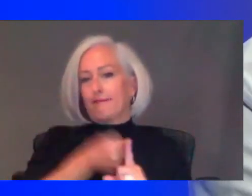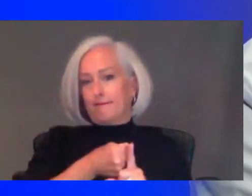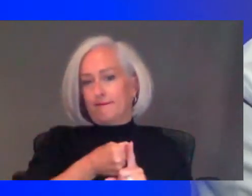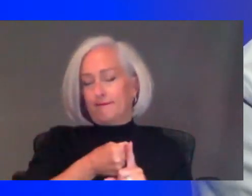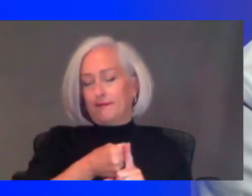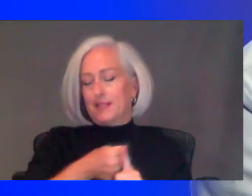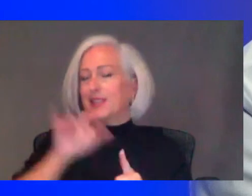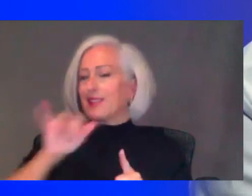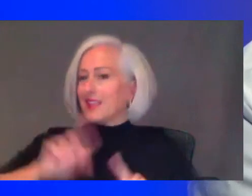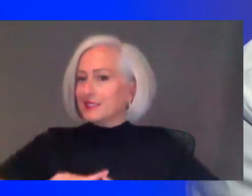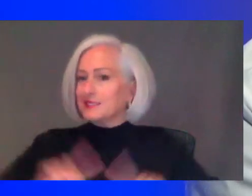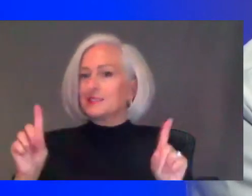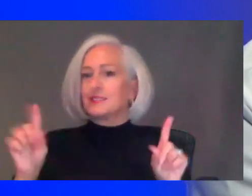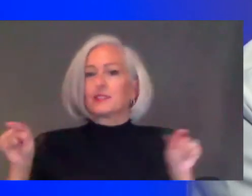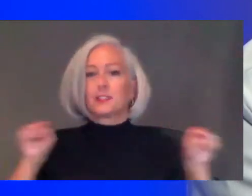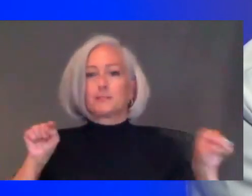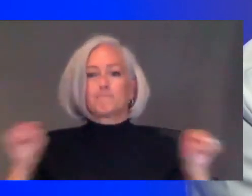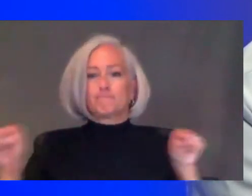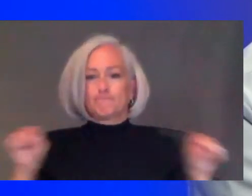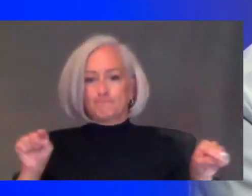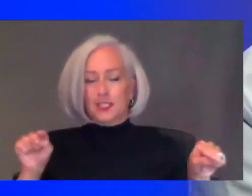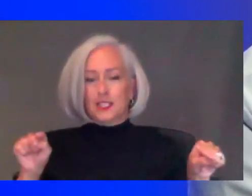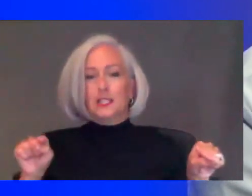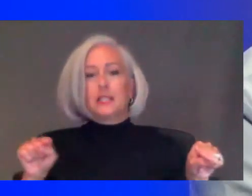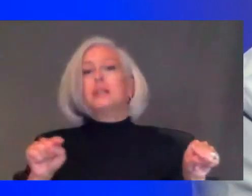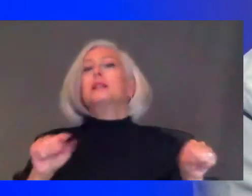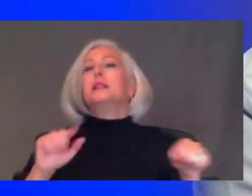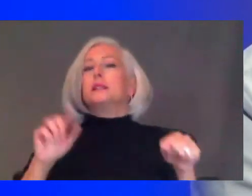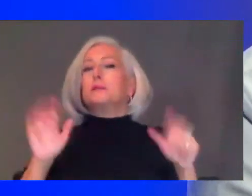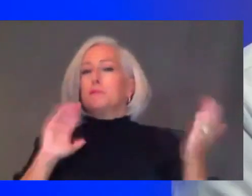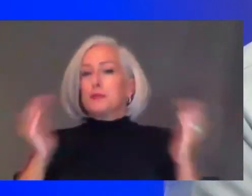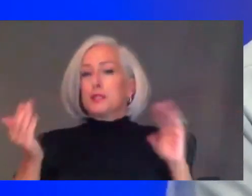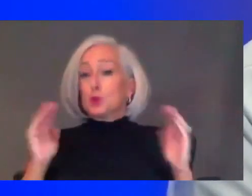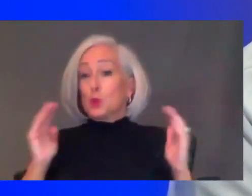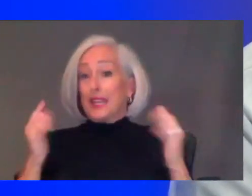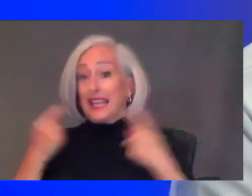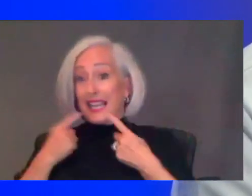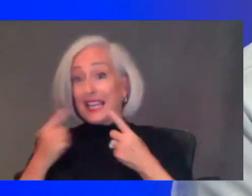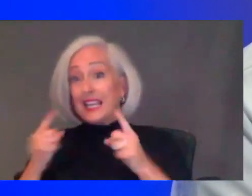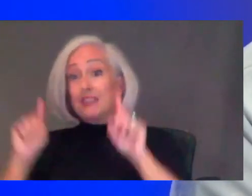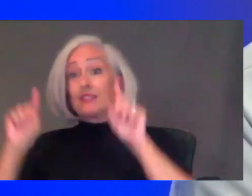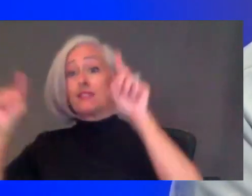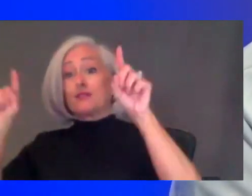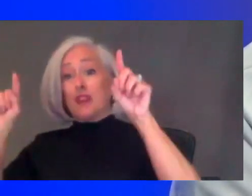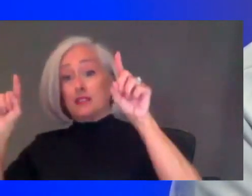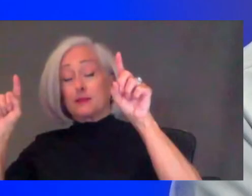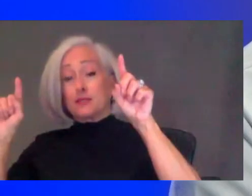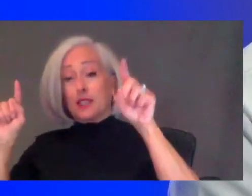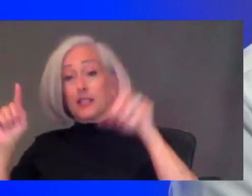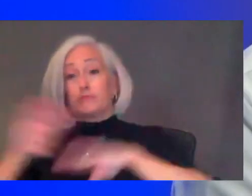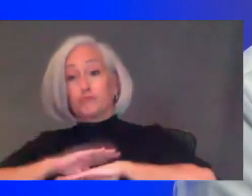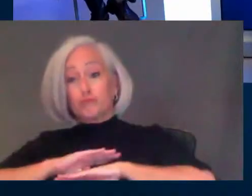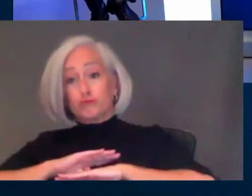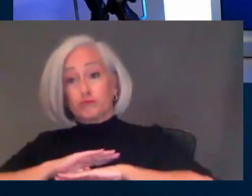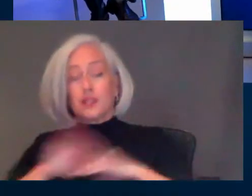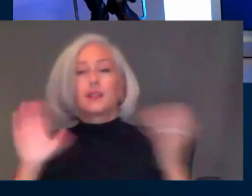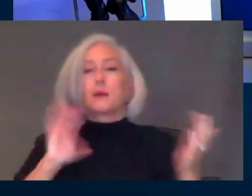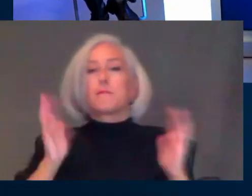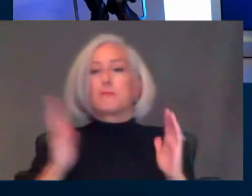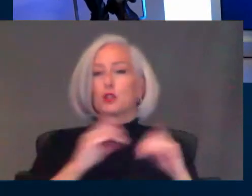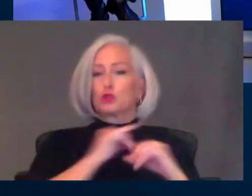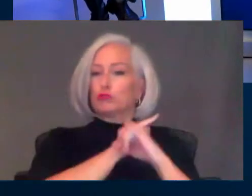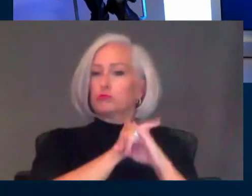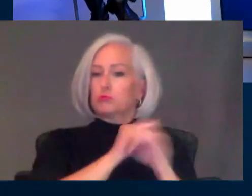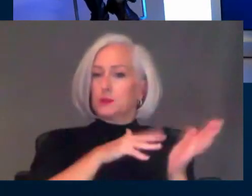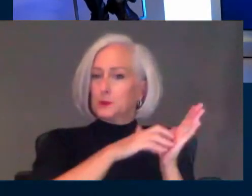I knew it. Yeah, that's a problem. Other questions? Not true, people. Thank you. Okay. In case you didn't sense the sarcasm. Yeah. Can I tell you, on my